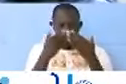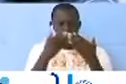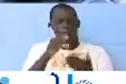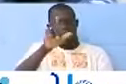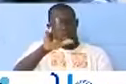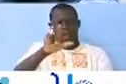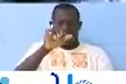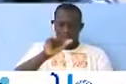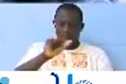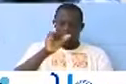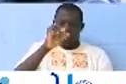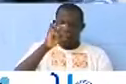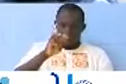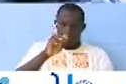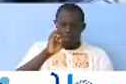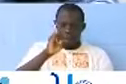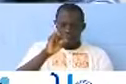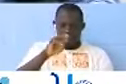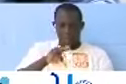Lamin.